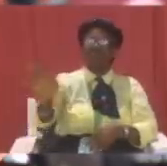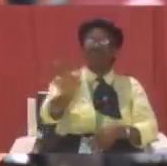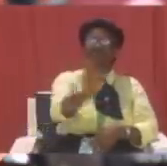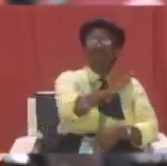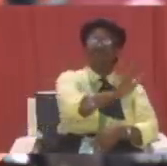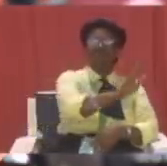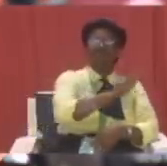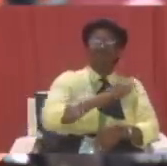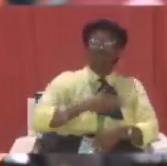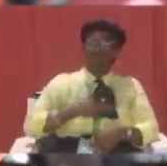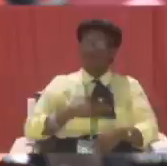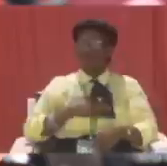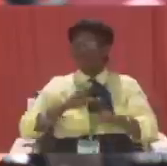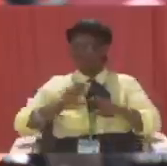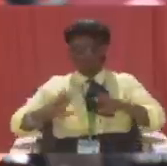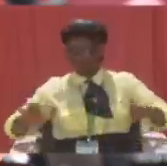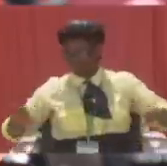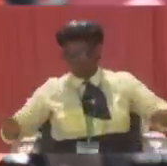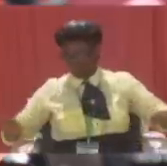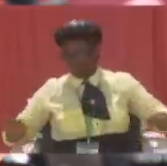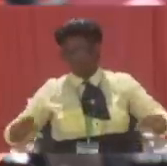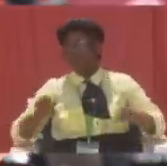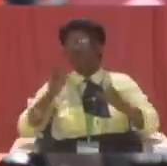if you have any,